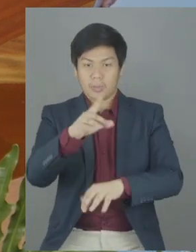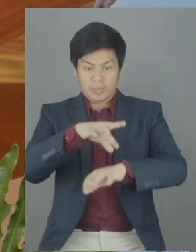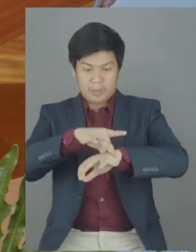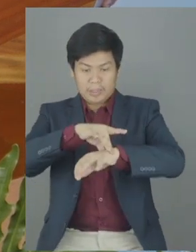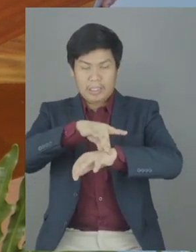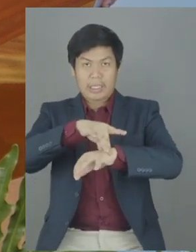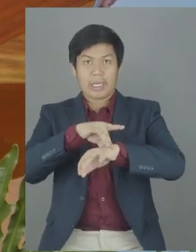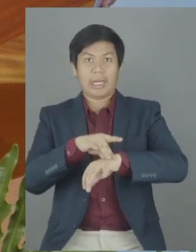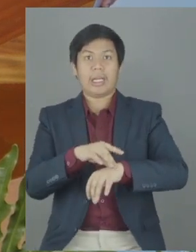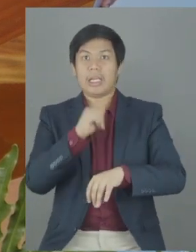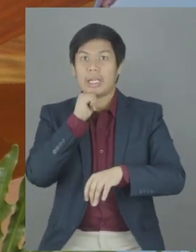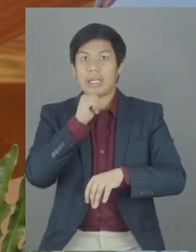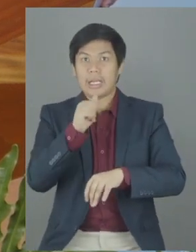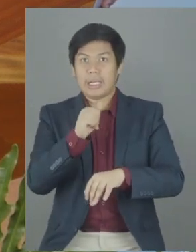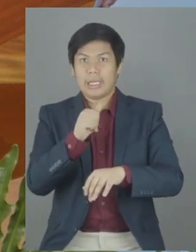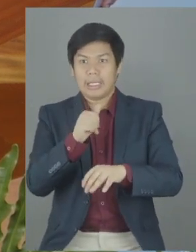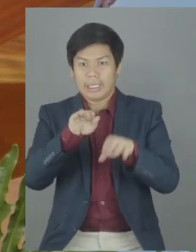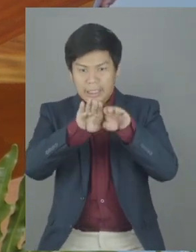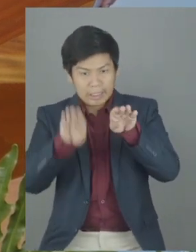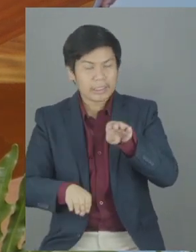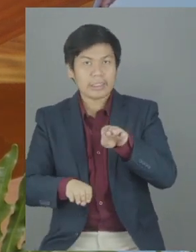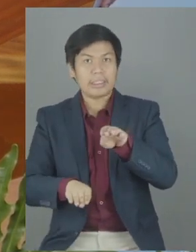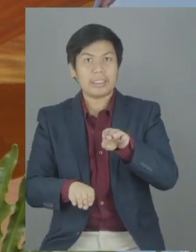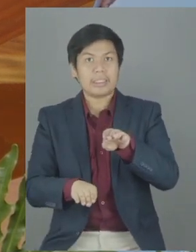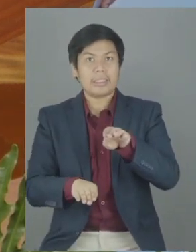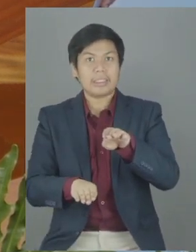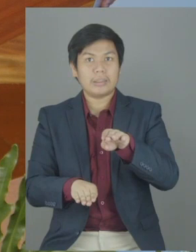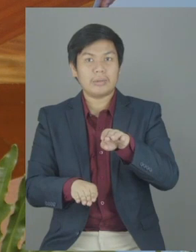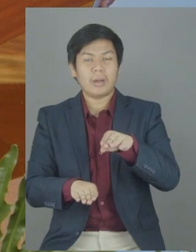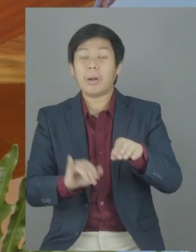must not be a deterrent. Ethnicity even